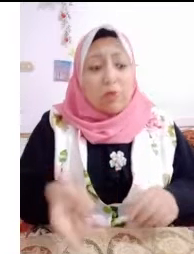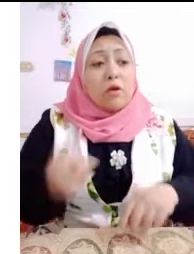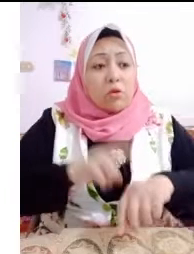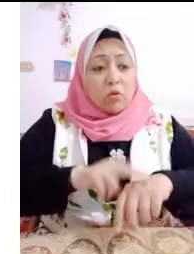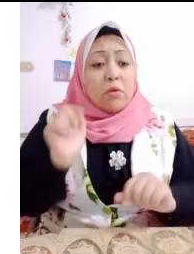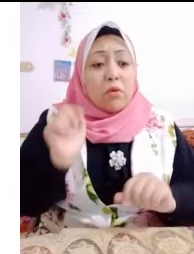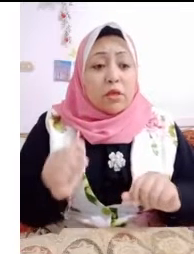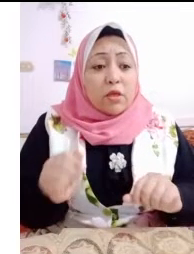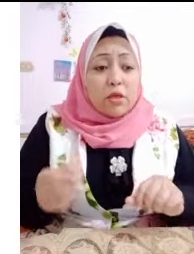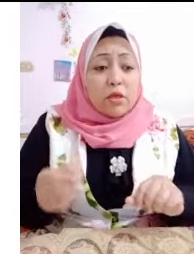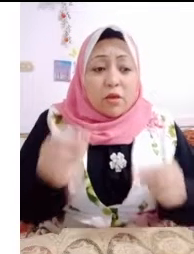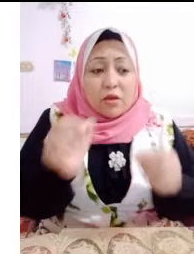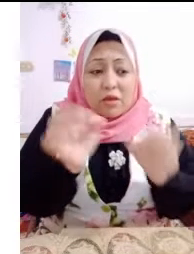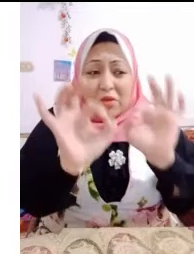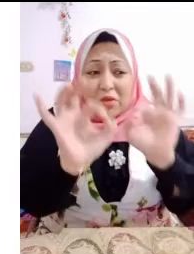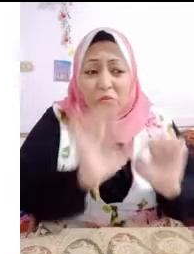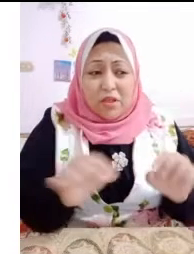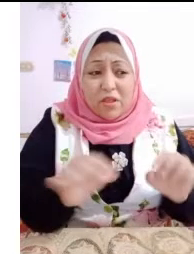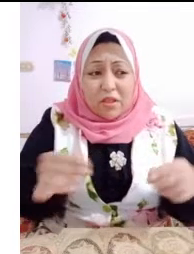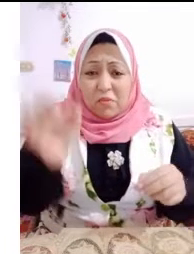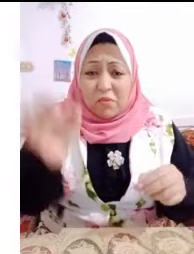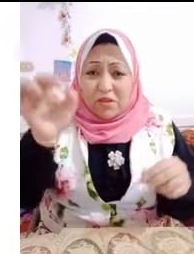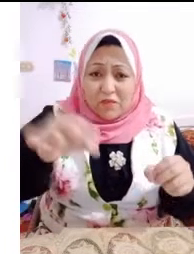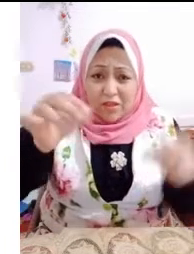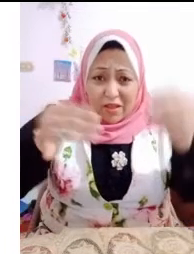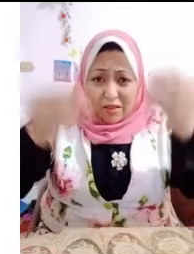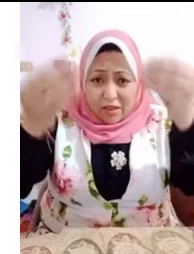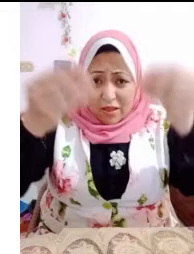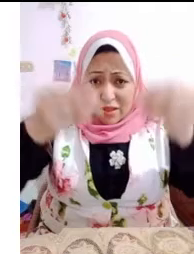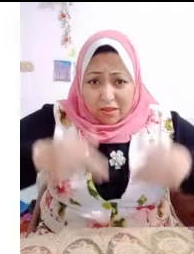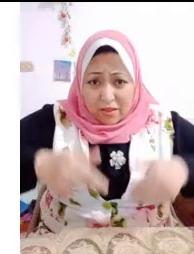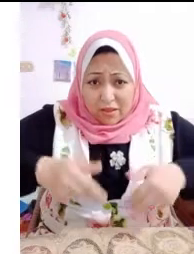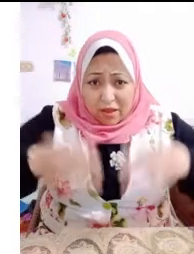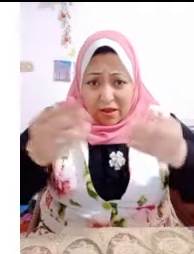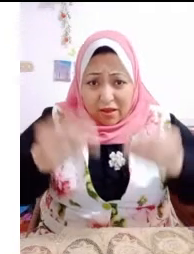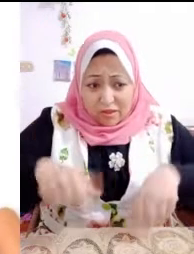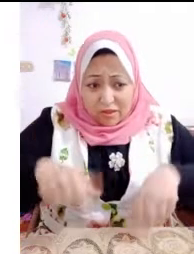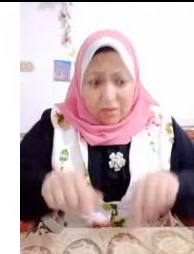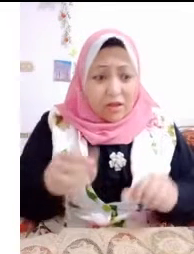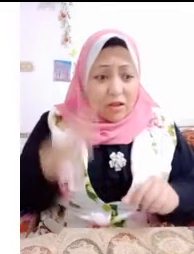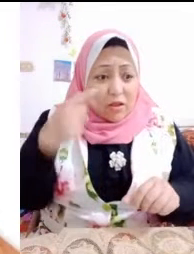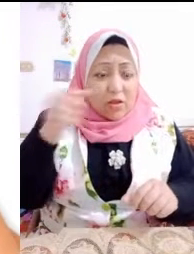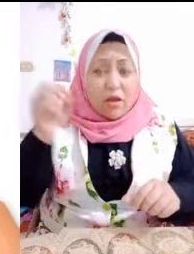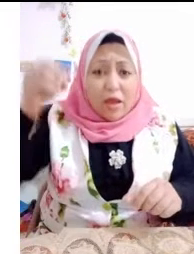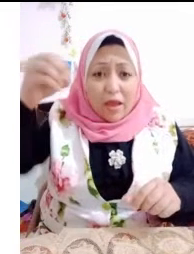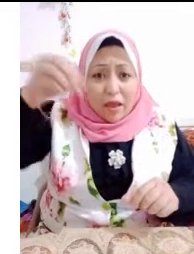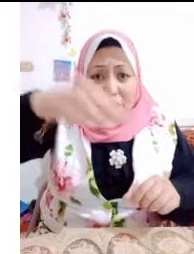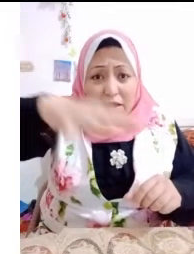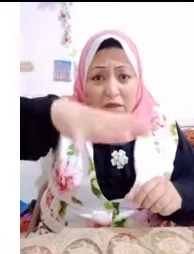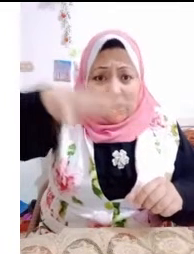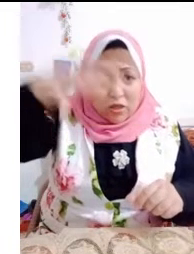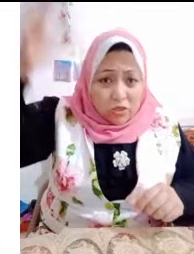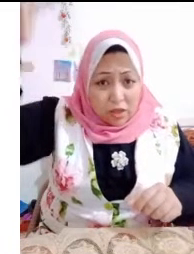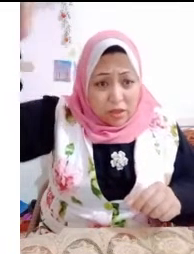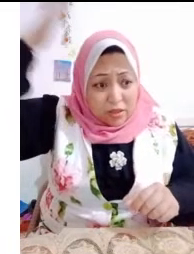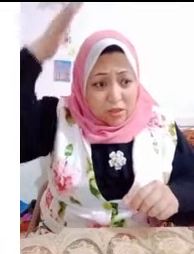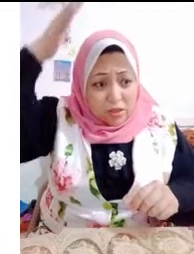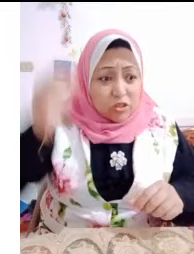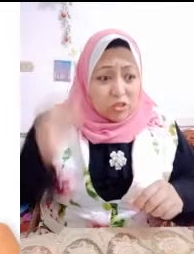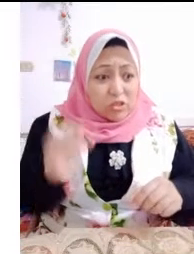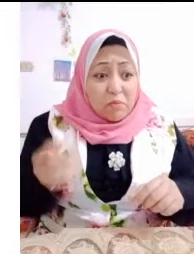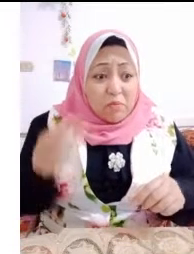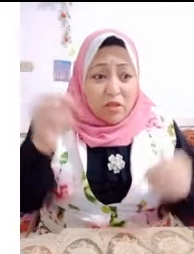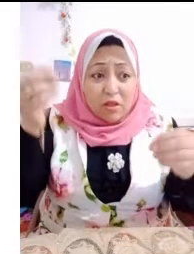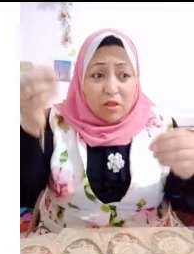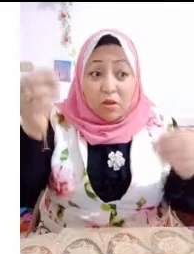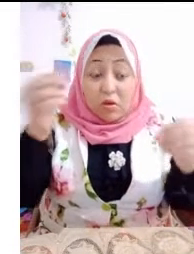Second, microplastics are formed when plastic breaks down. For instance, the sun's UV radiation can cause plastics to